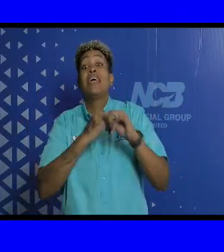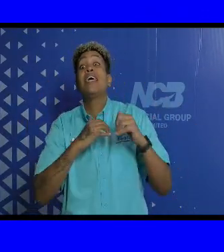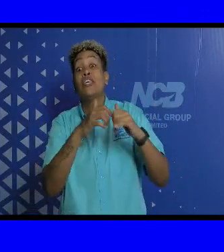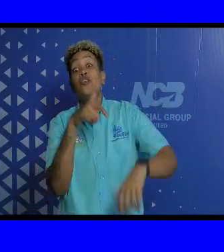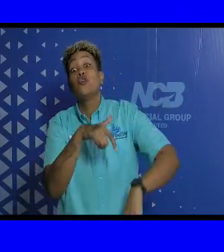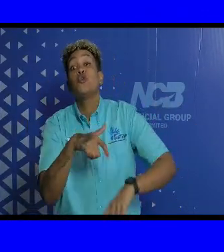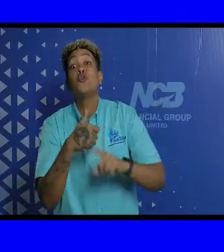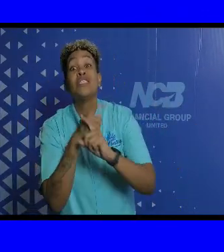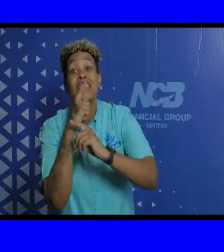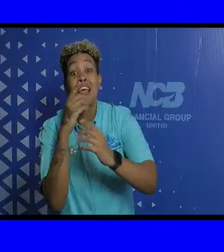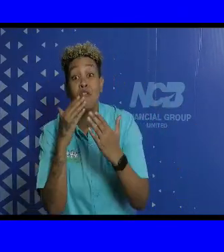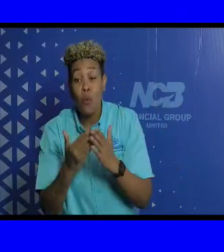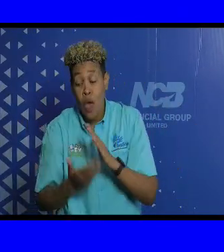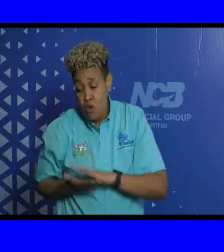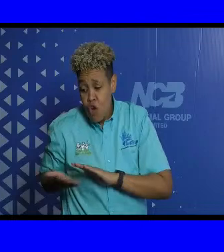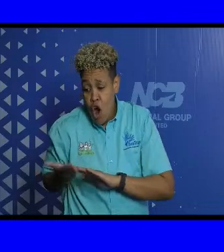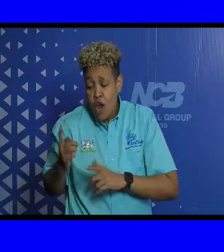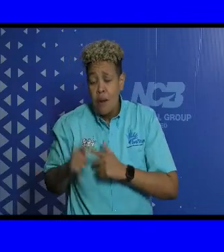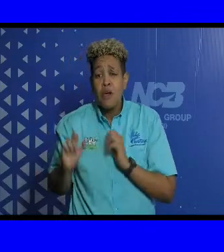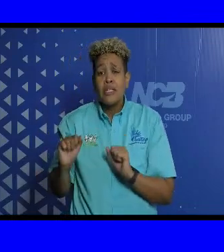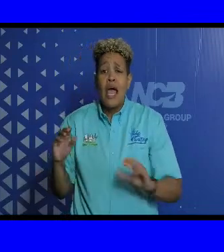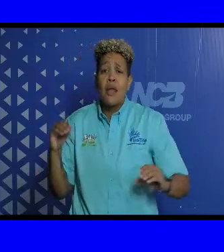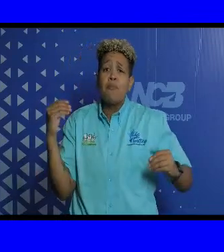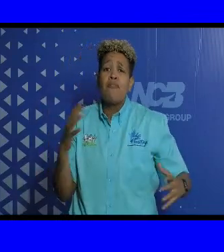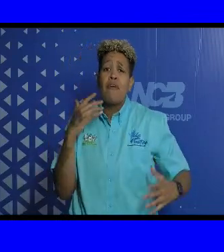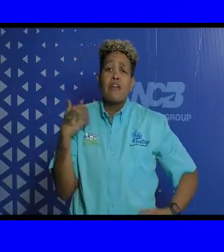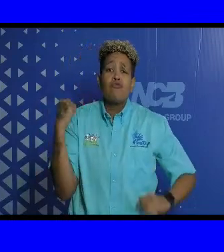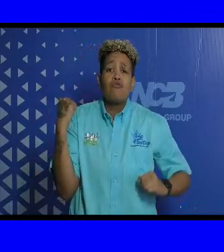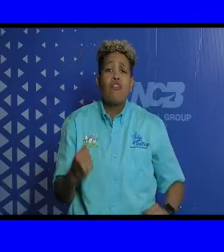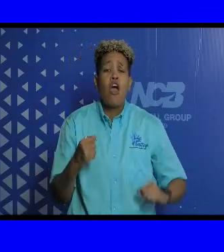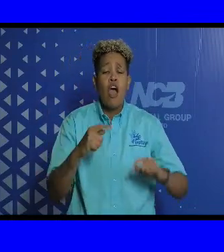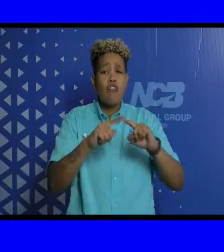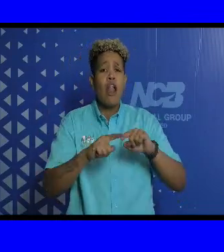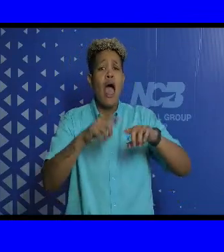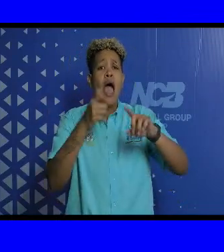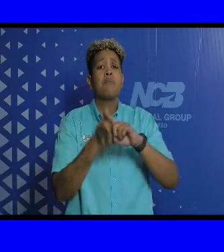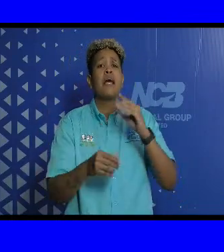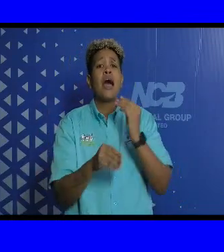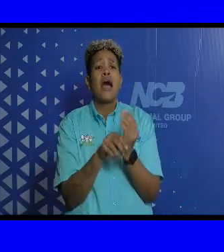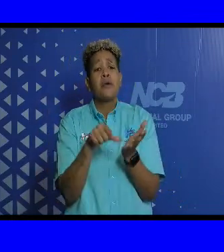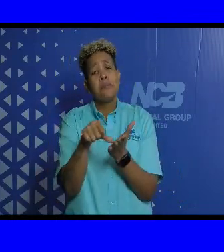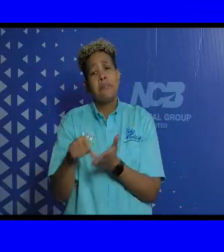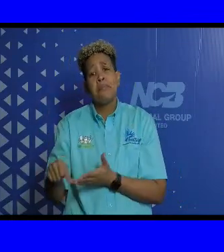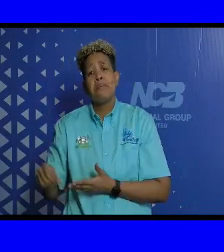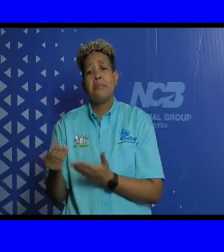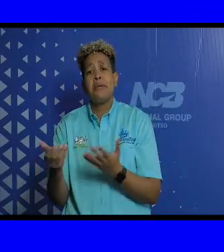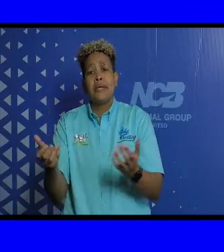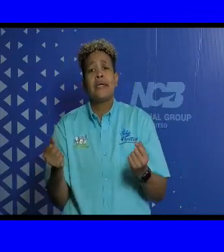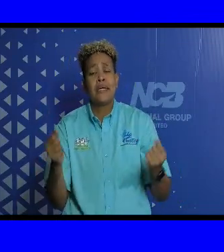institution is well run and can deliver strong and reliable dividend income.